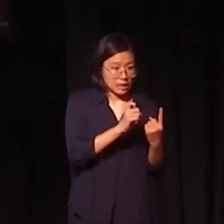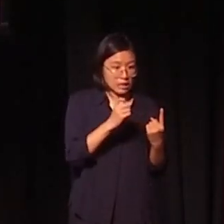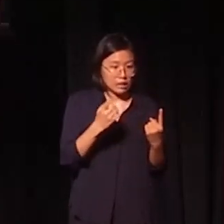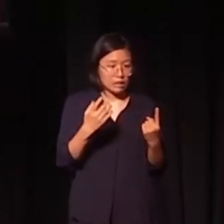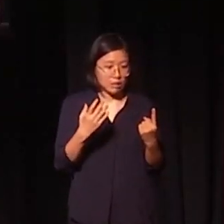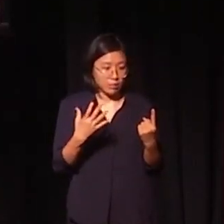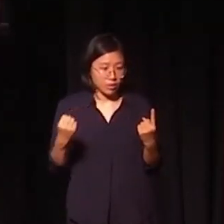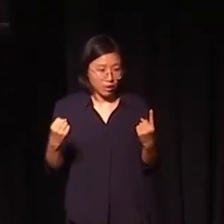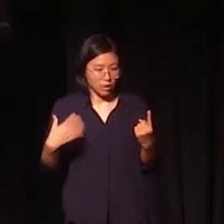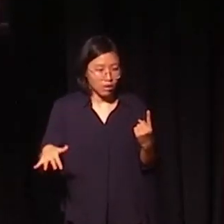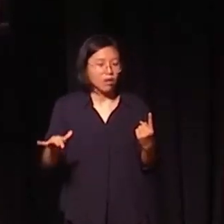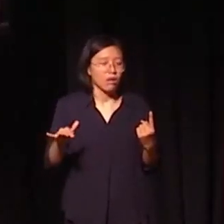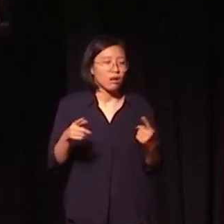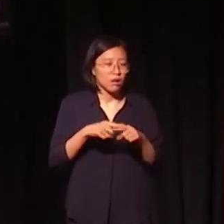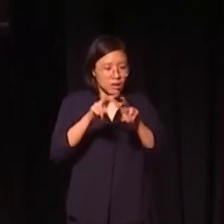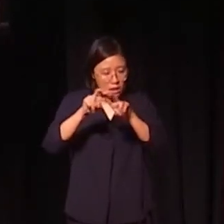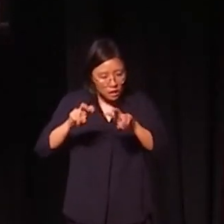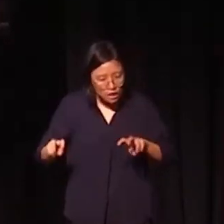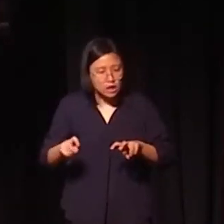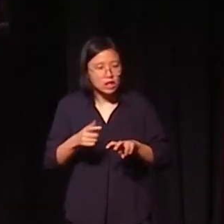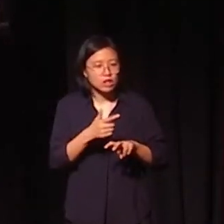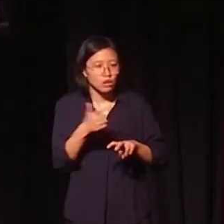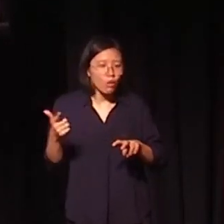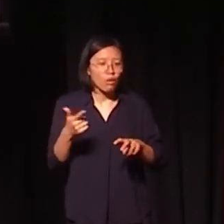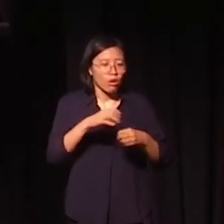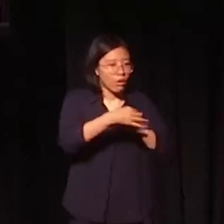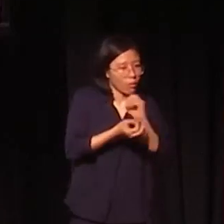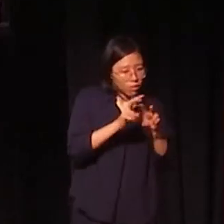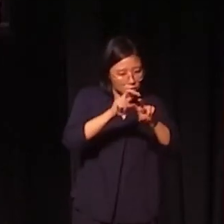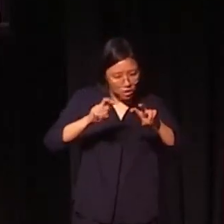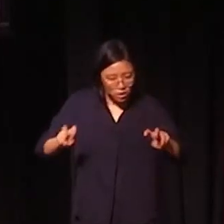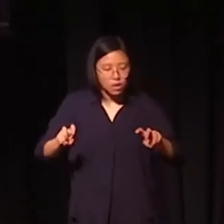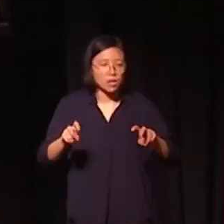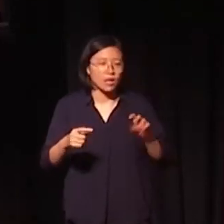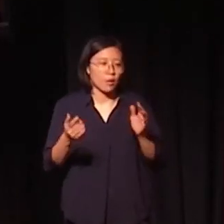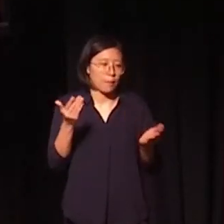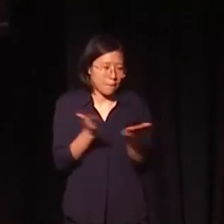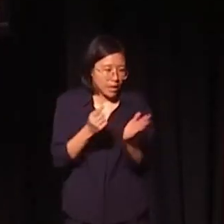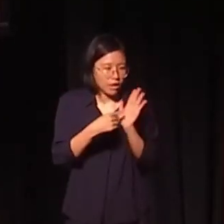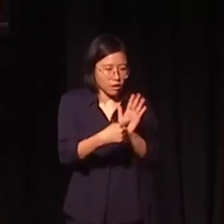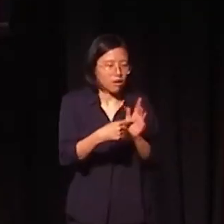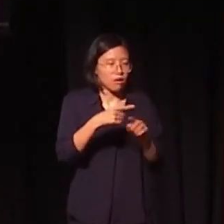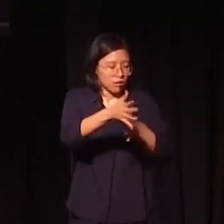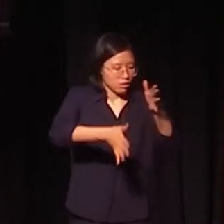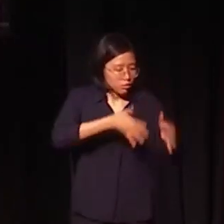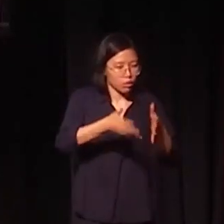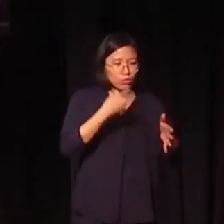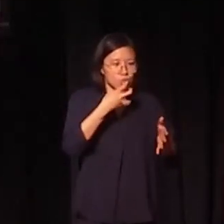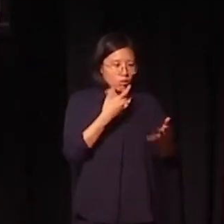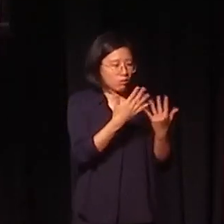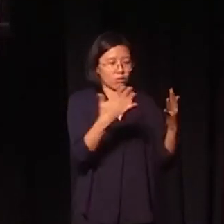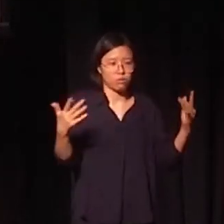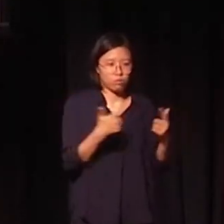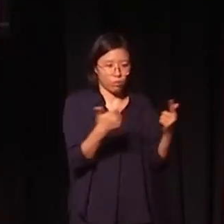the United States and has then followed suit in many other countries has established that sign languages are very rich languages with their own